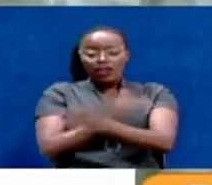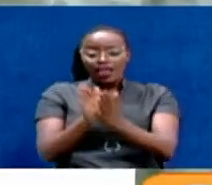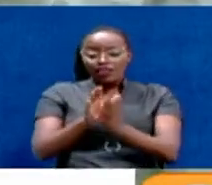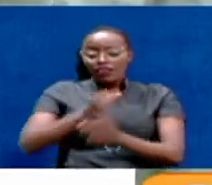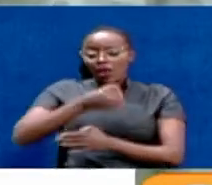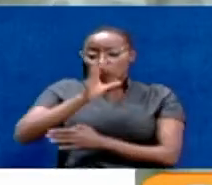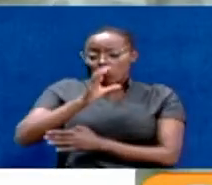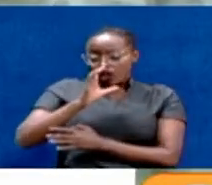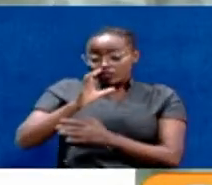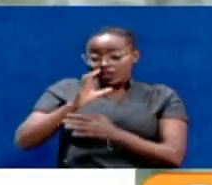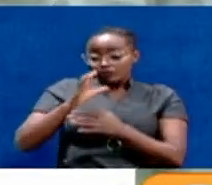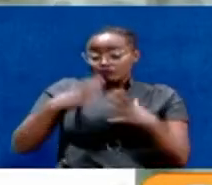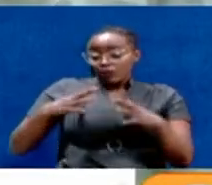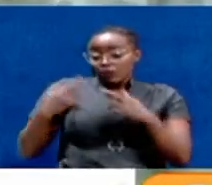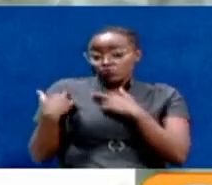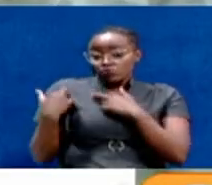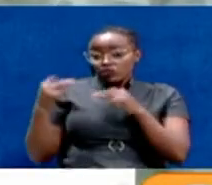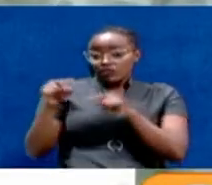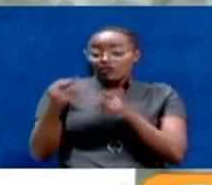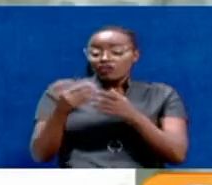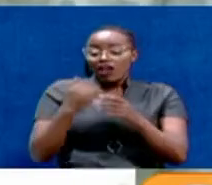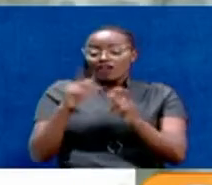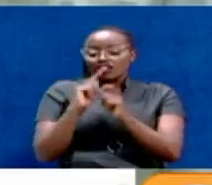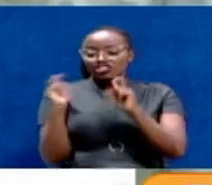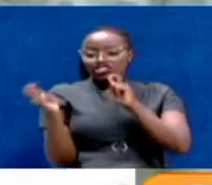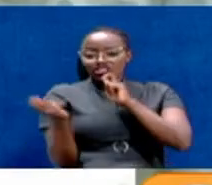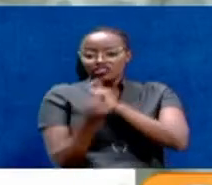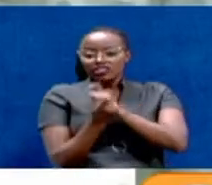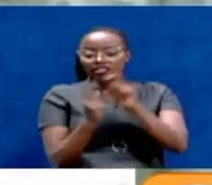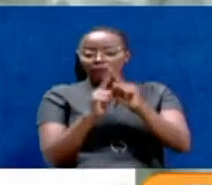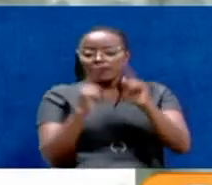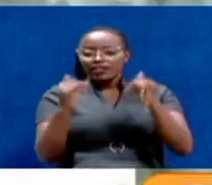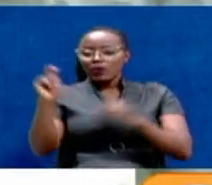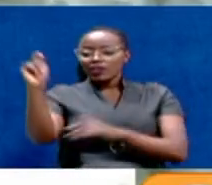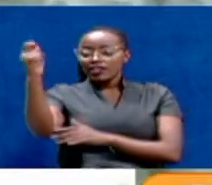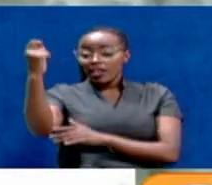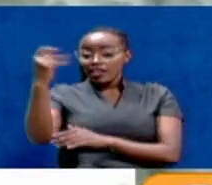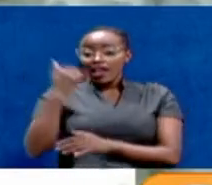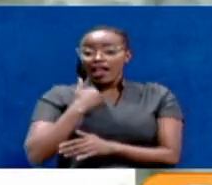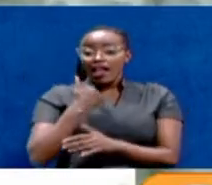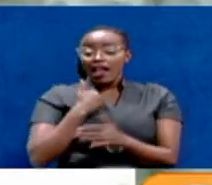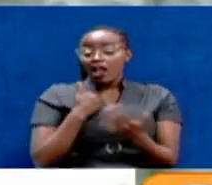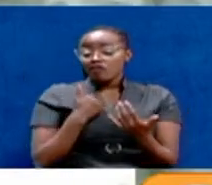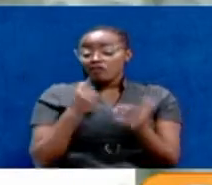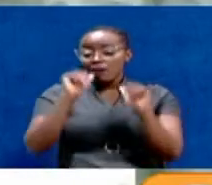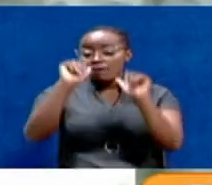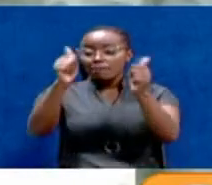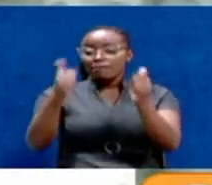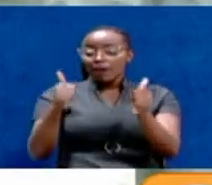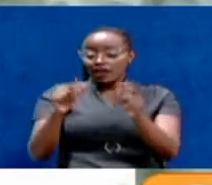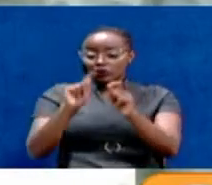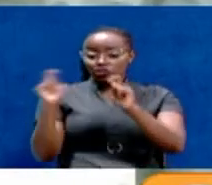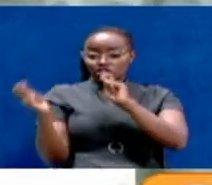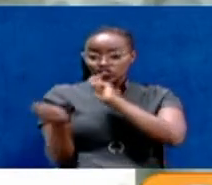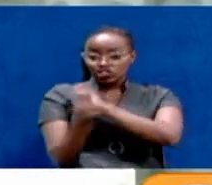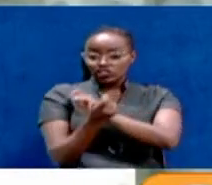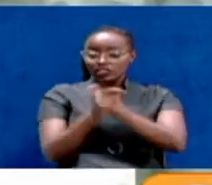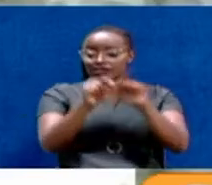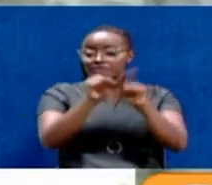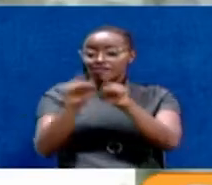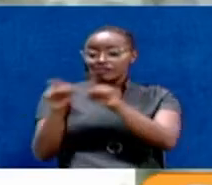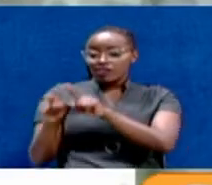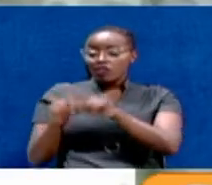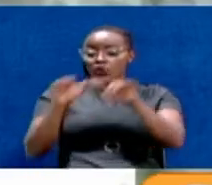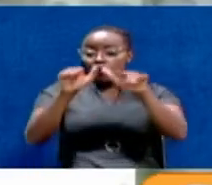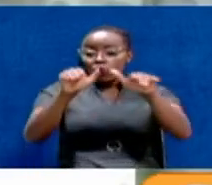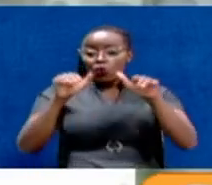that we make sure that the crew can get crew change. But for now in Kenya, we are yet to do the crew change and we are still